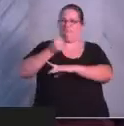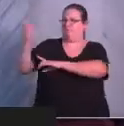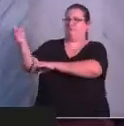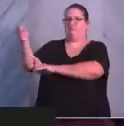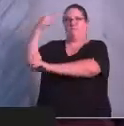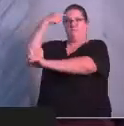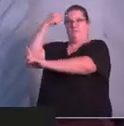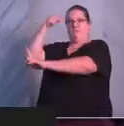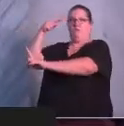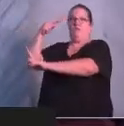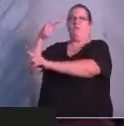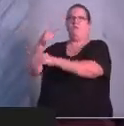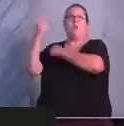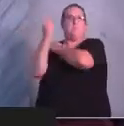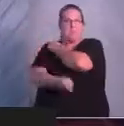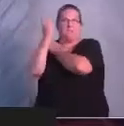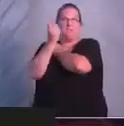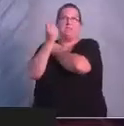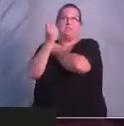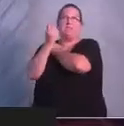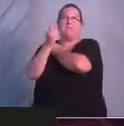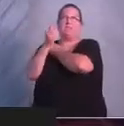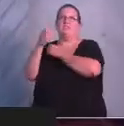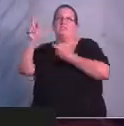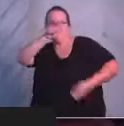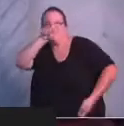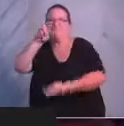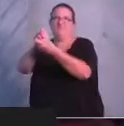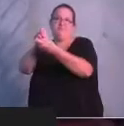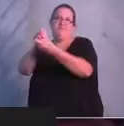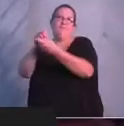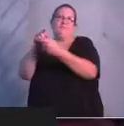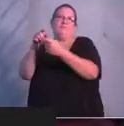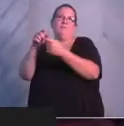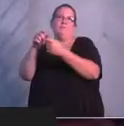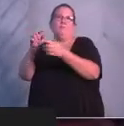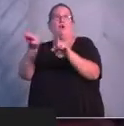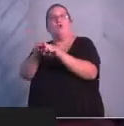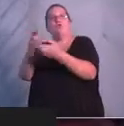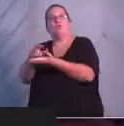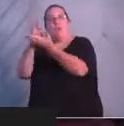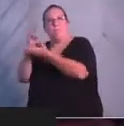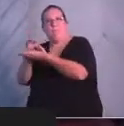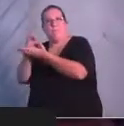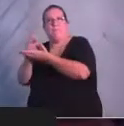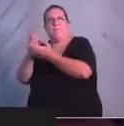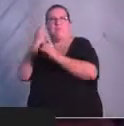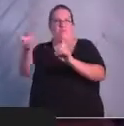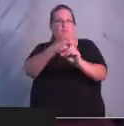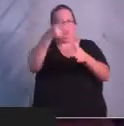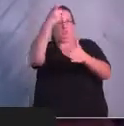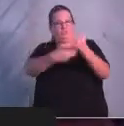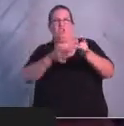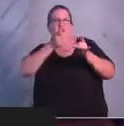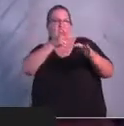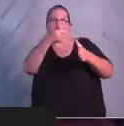refers to corrections, is to be punitive, restitution, retribution, but also to have rehabilitation. If you arrest and charge someone with a hate